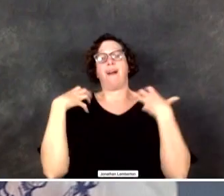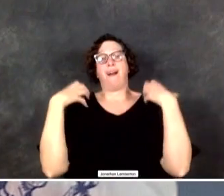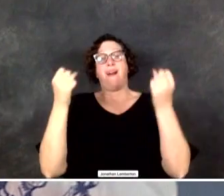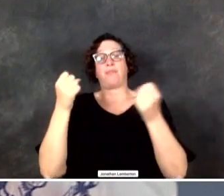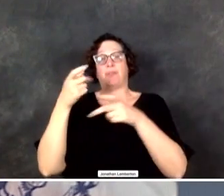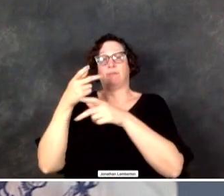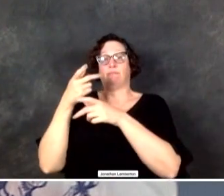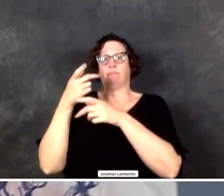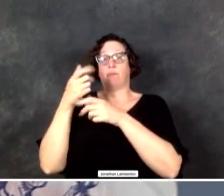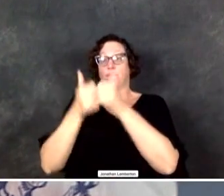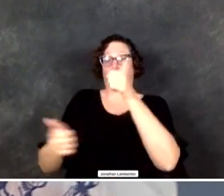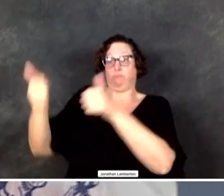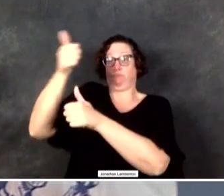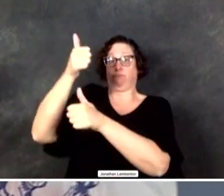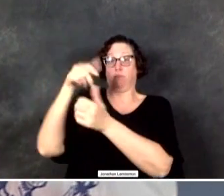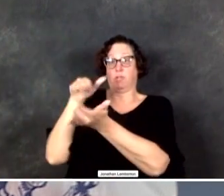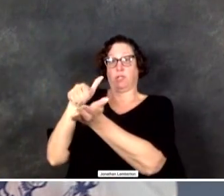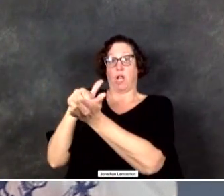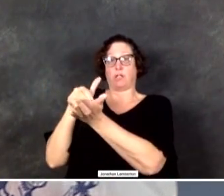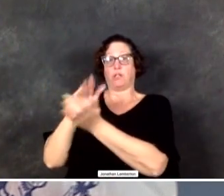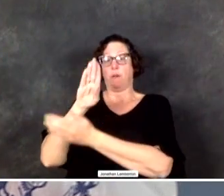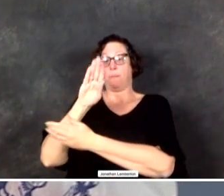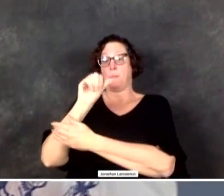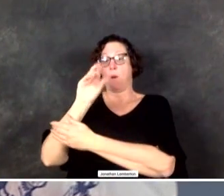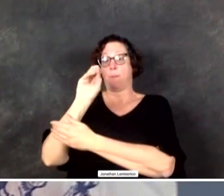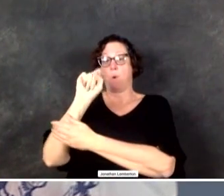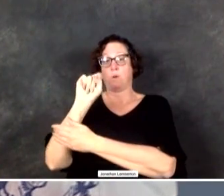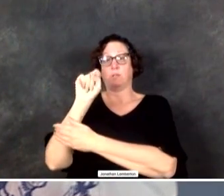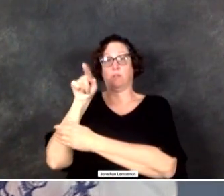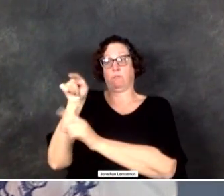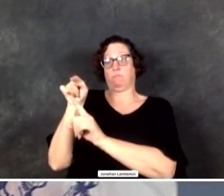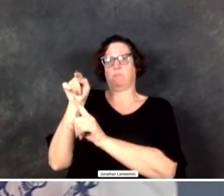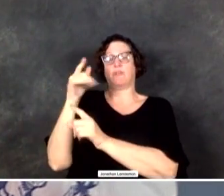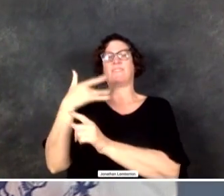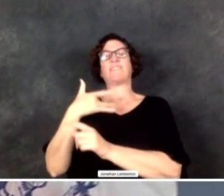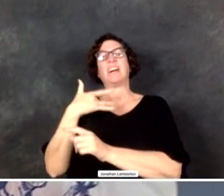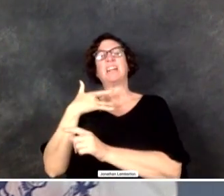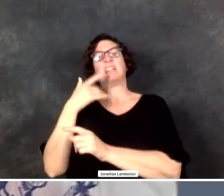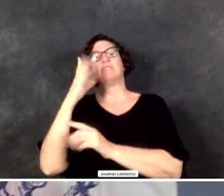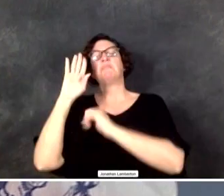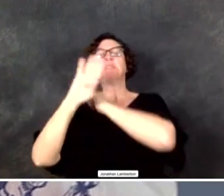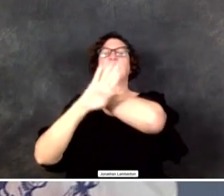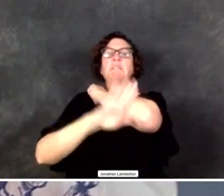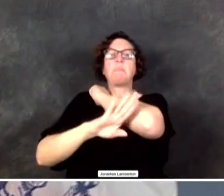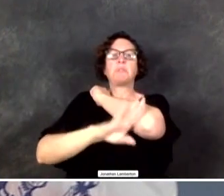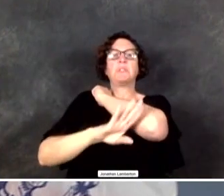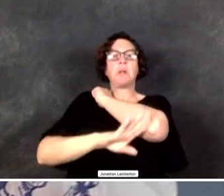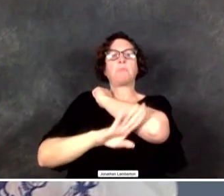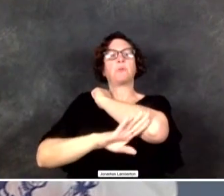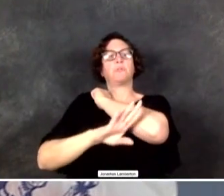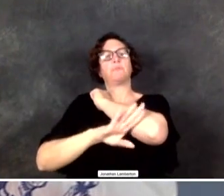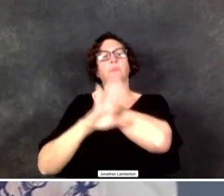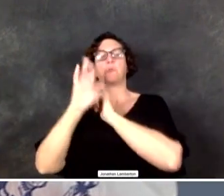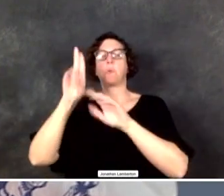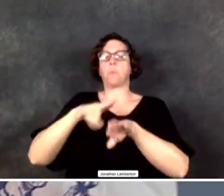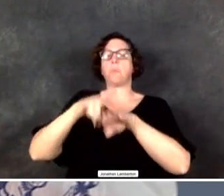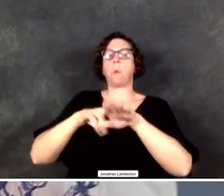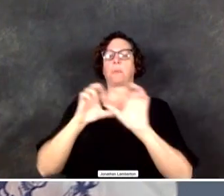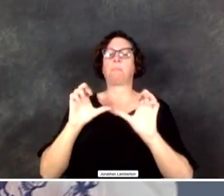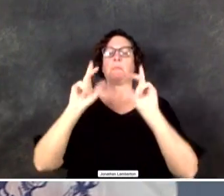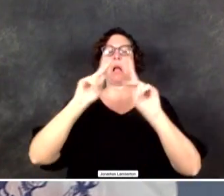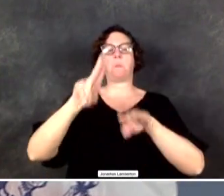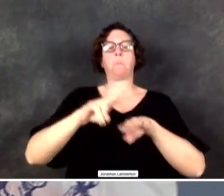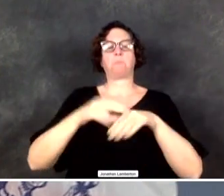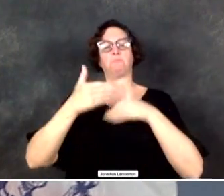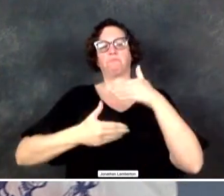see in September being back in a state of something like normalcy But that's very initial and preliminary